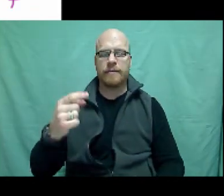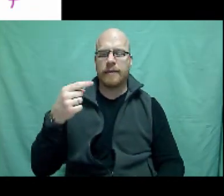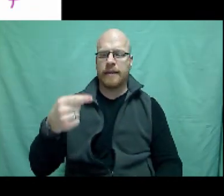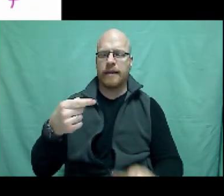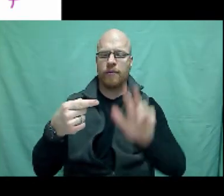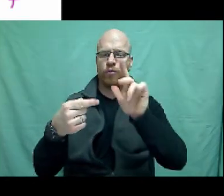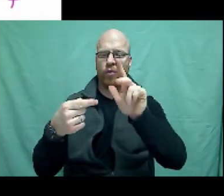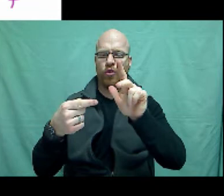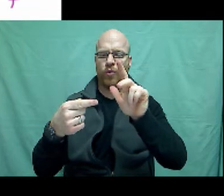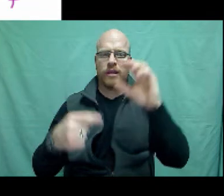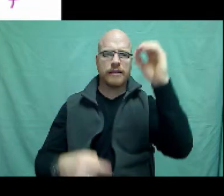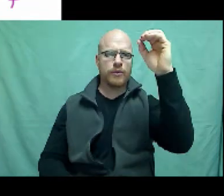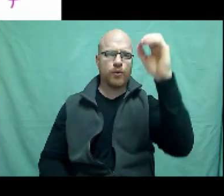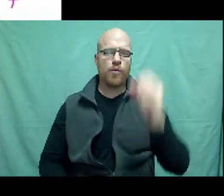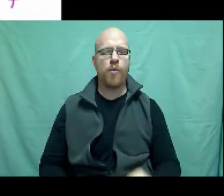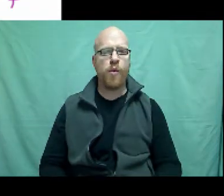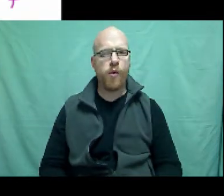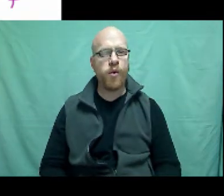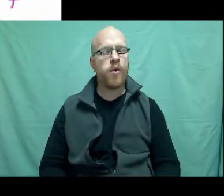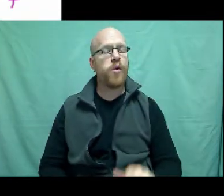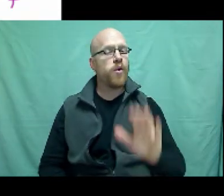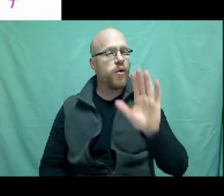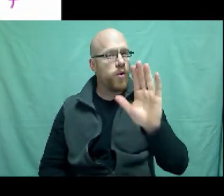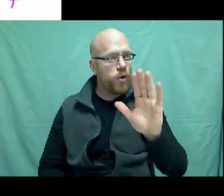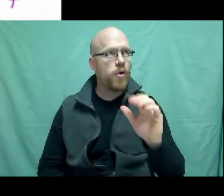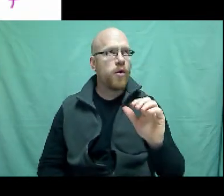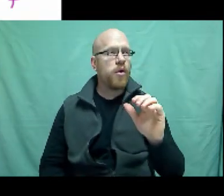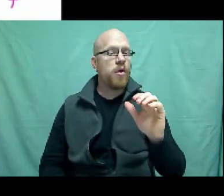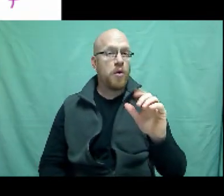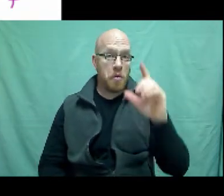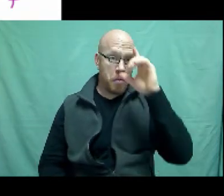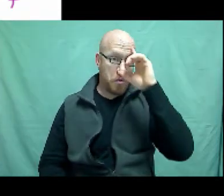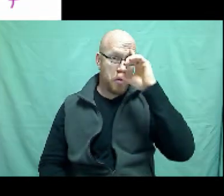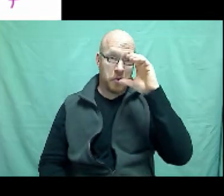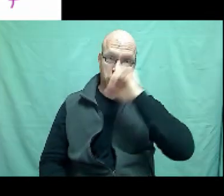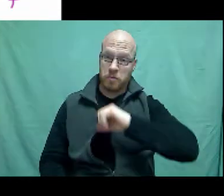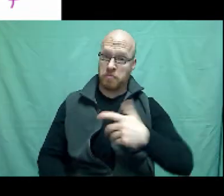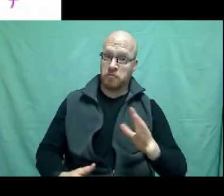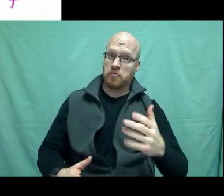let's look at C. We have negative 23 raised to the 0 power.